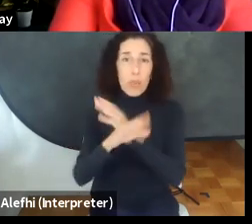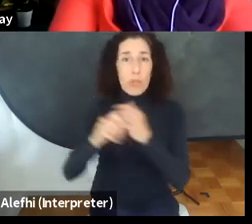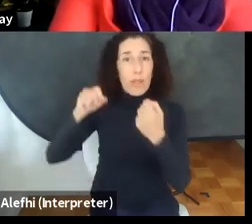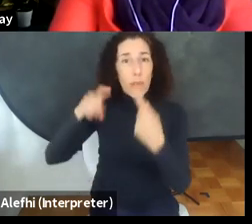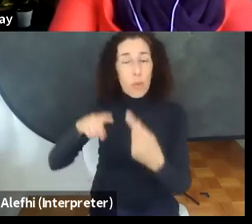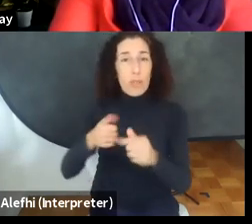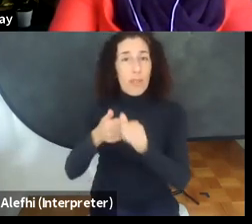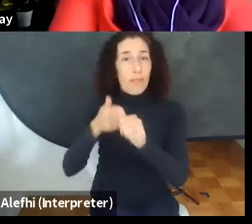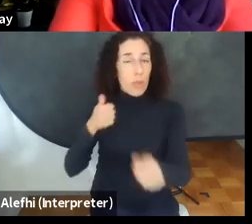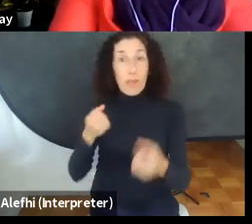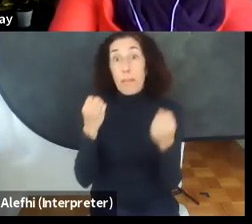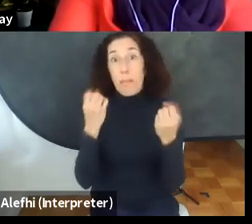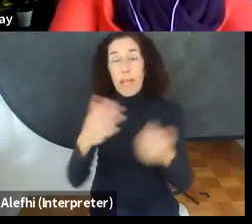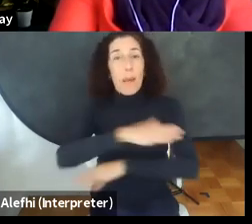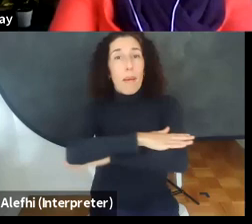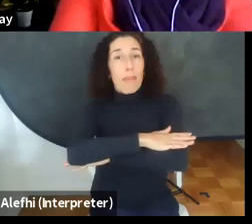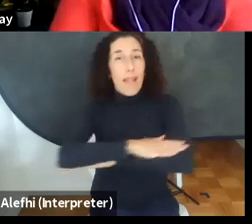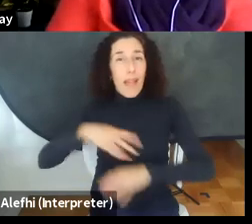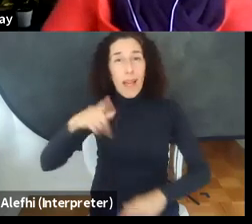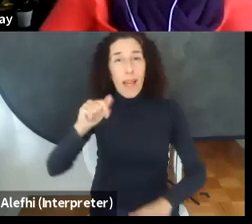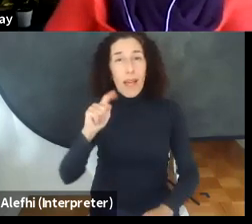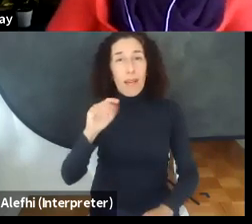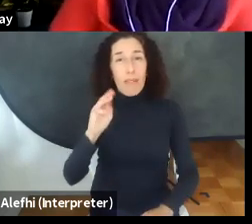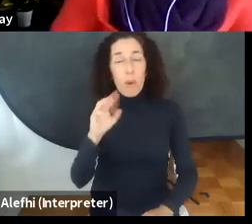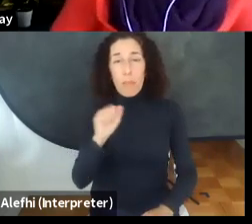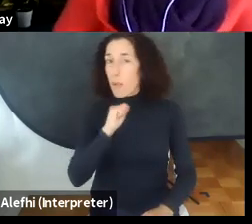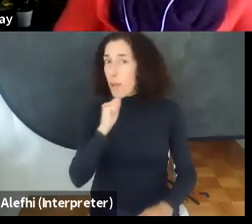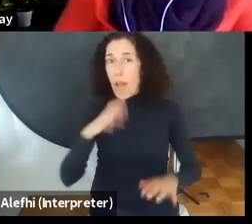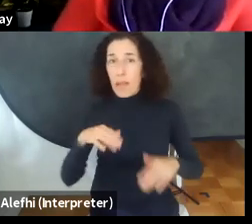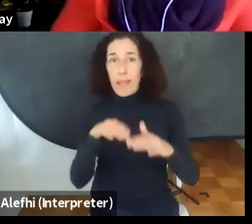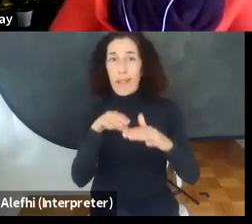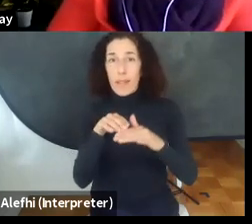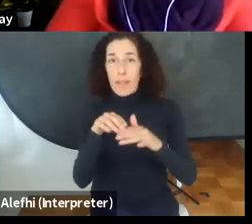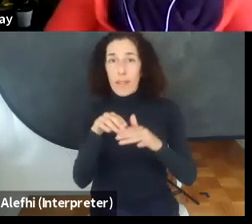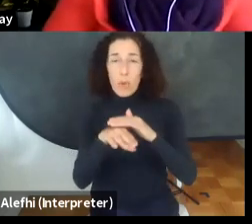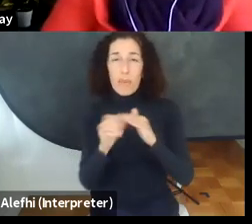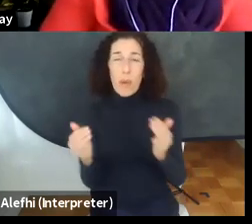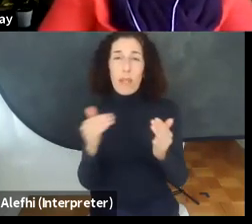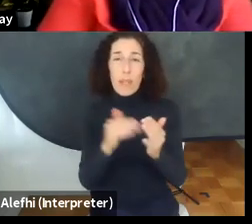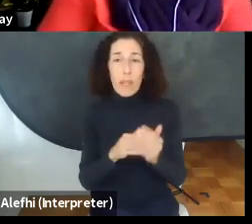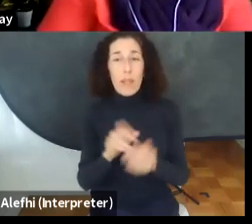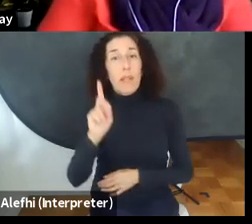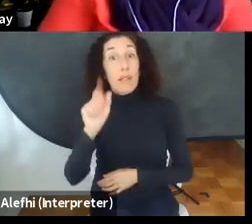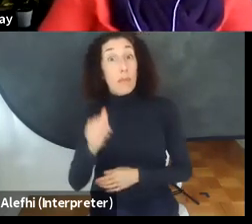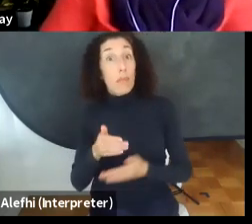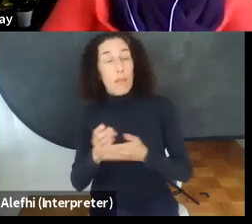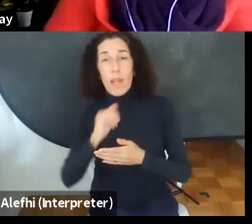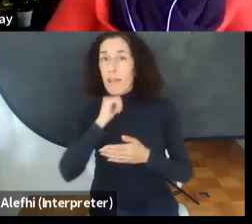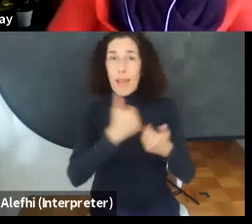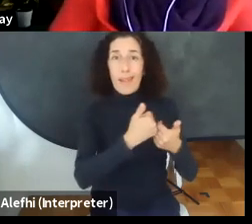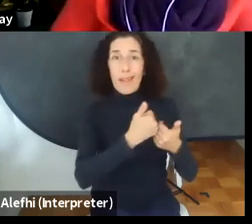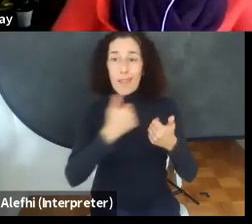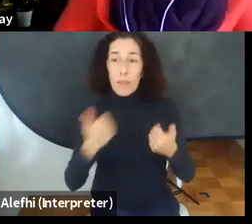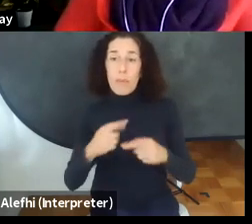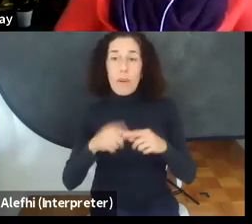So I think we need to stop thinking of disability rights as some separate issue. We really need to incorporate it into all civil